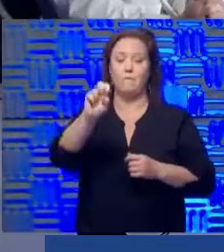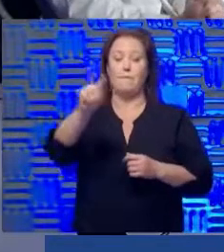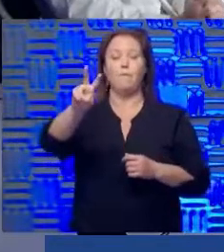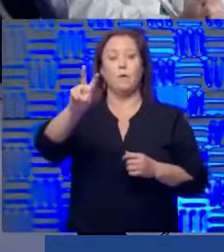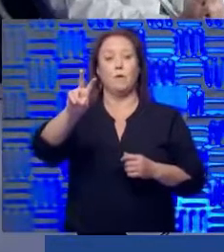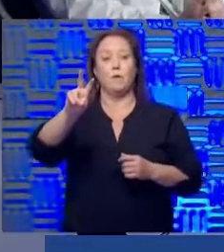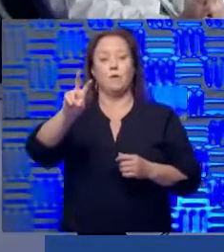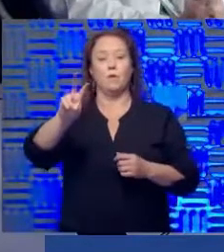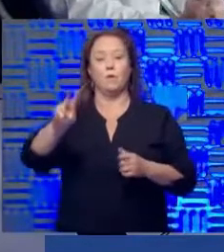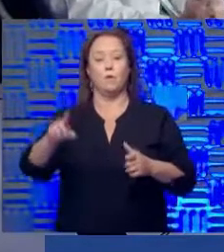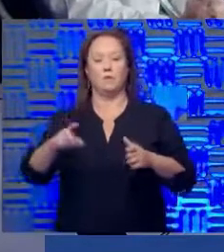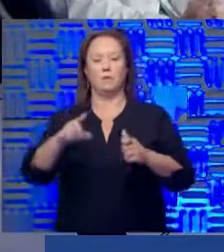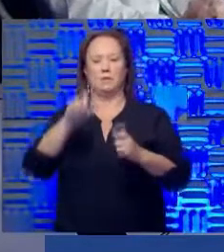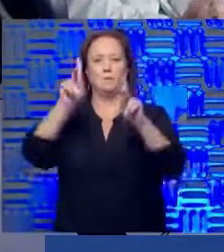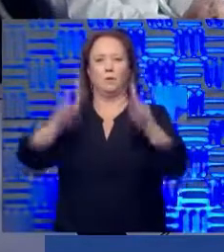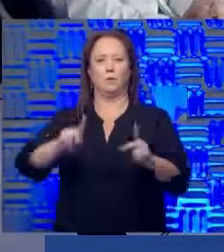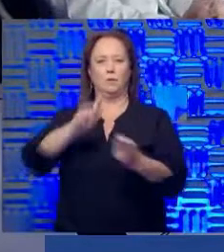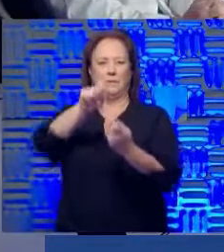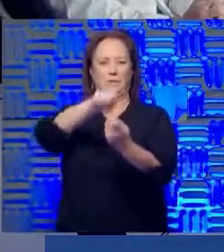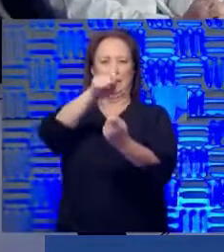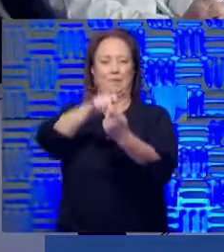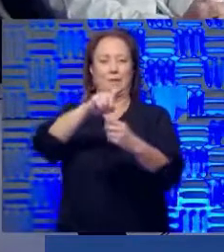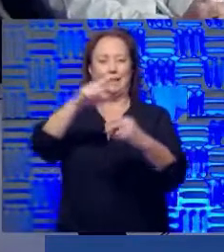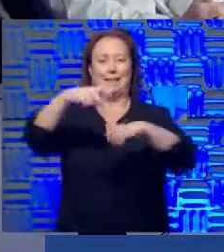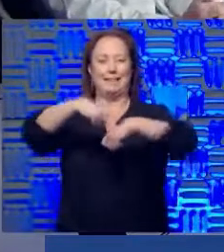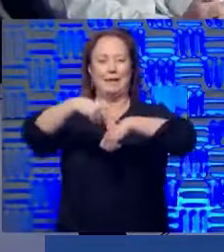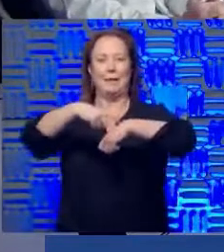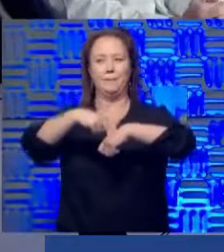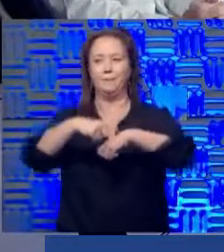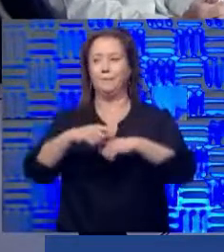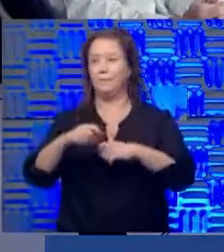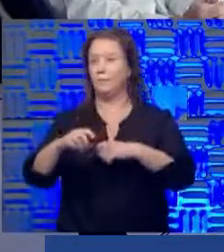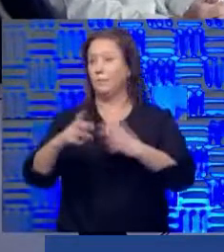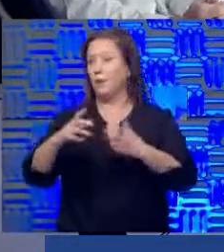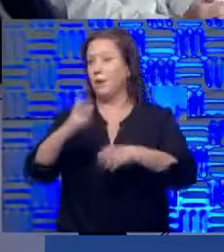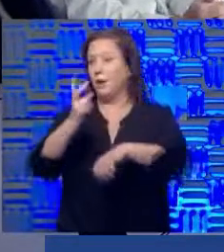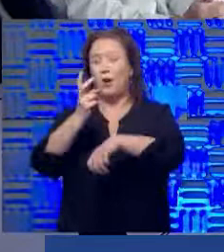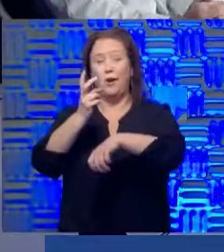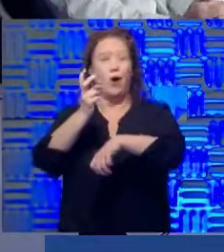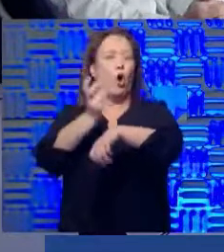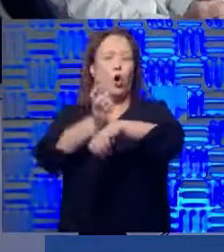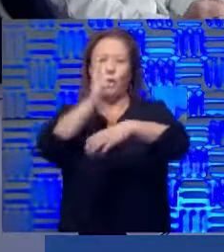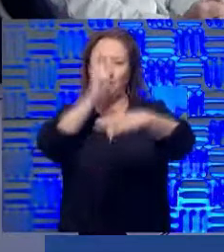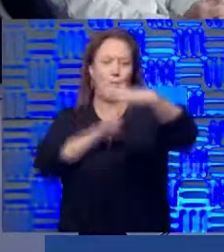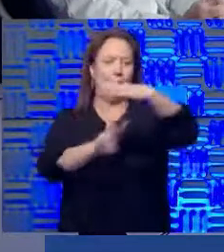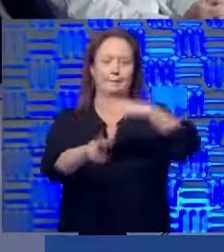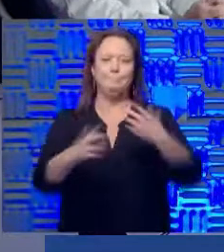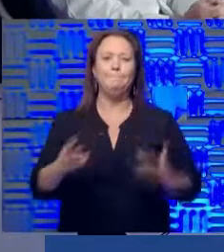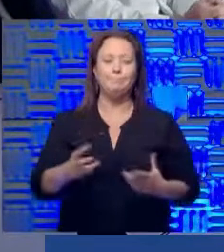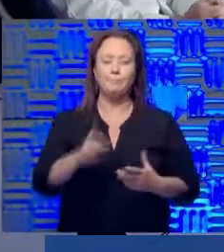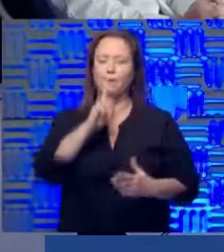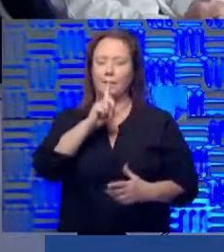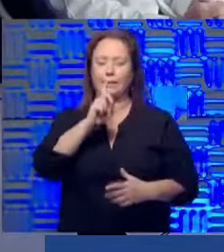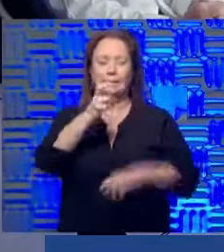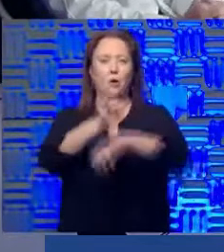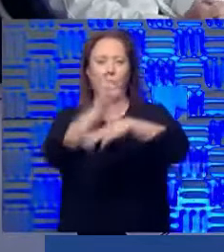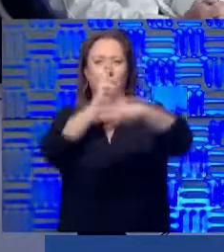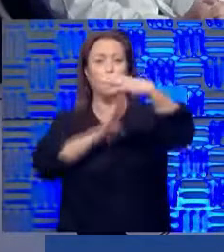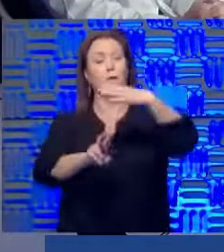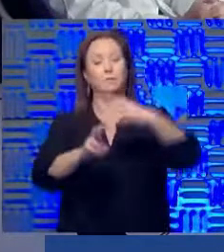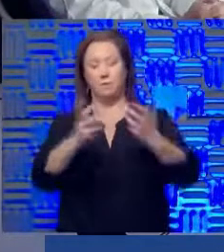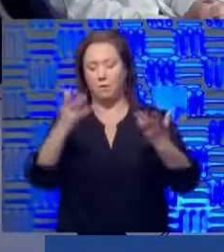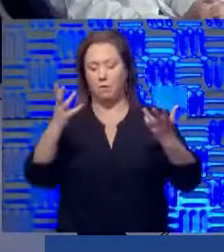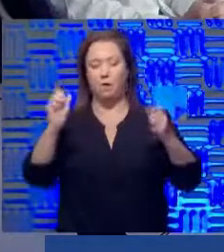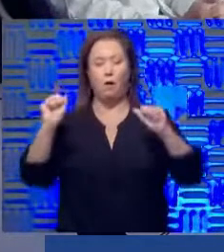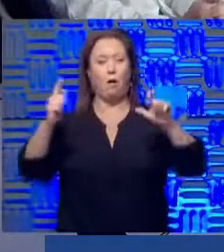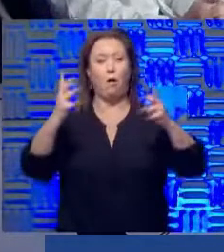this person was very specific. Yeah. Okay, in November. Yeah. Hard to predict. It's absolutely hard to predict. I think we would all like to